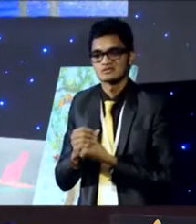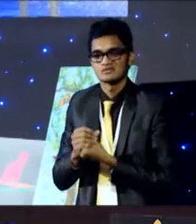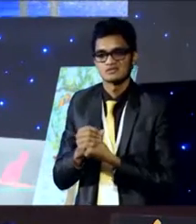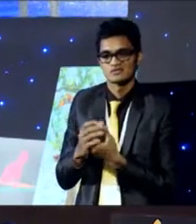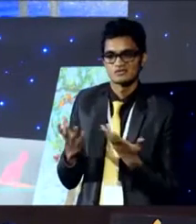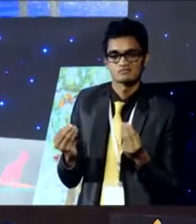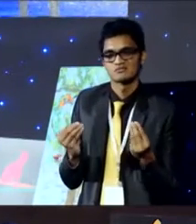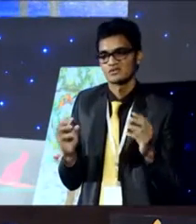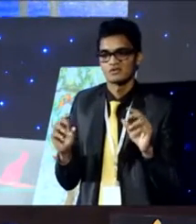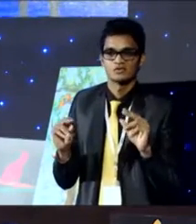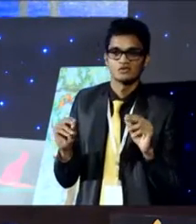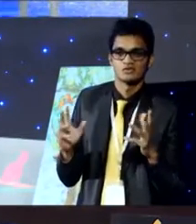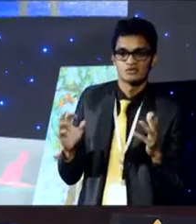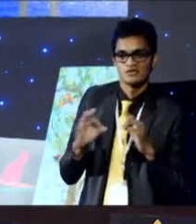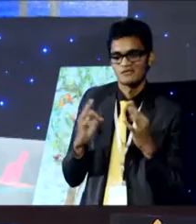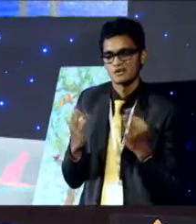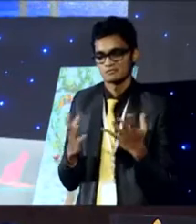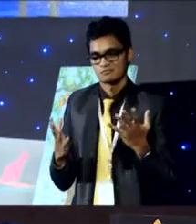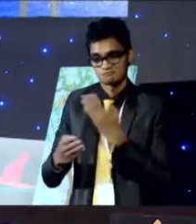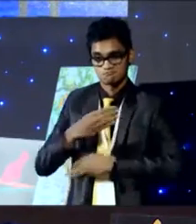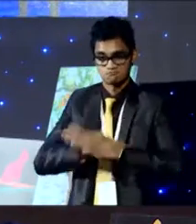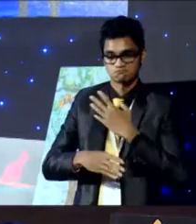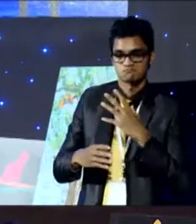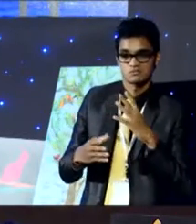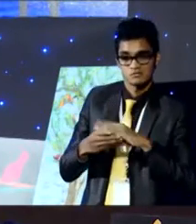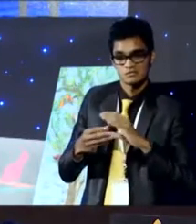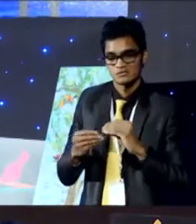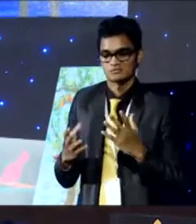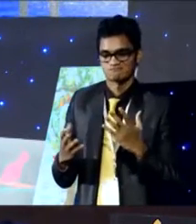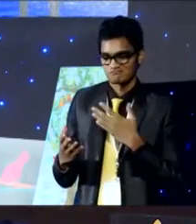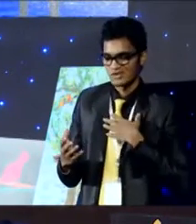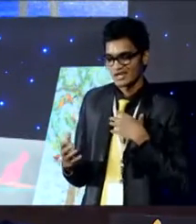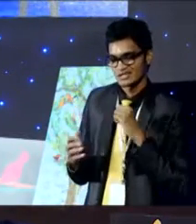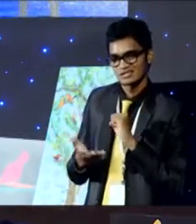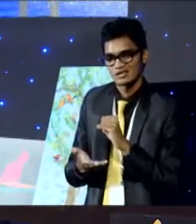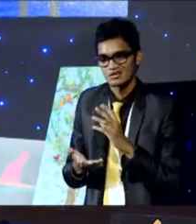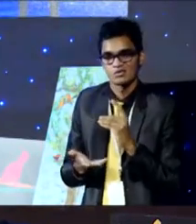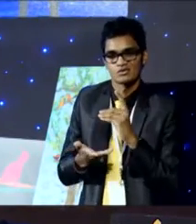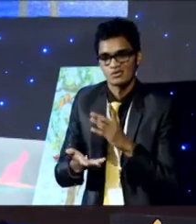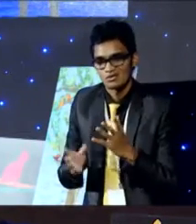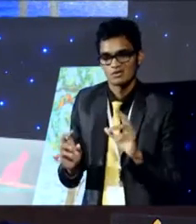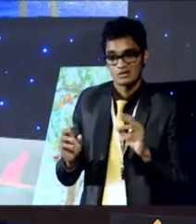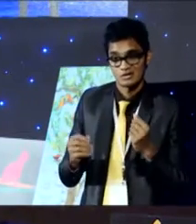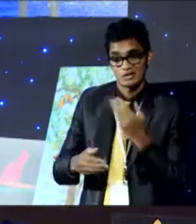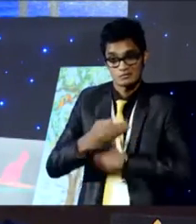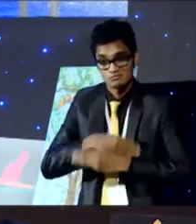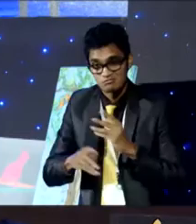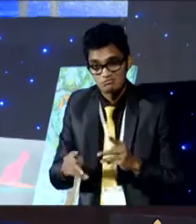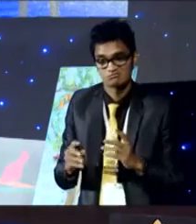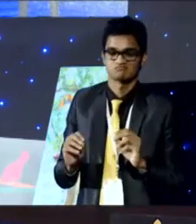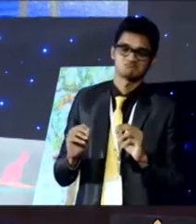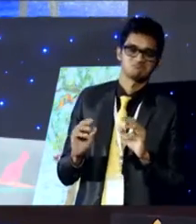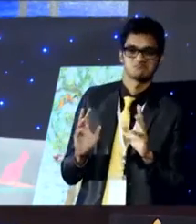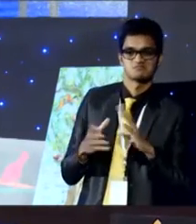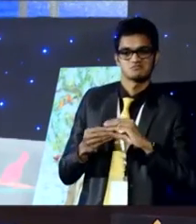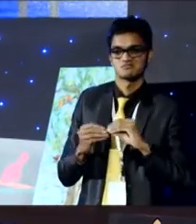ignore that. Families don't want to talk about children with disability in their family. So whether you go to big places like Singapore and you tell them you want to see